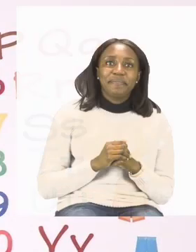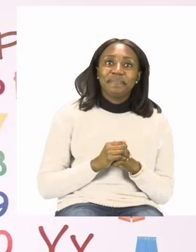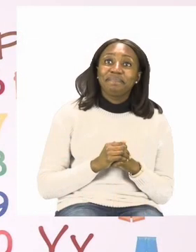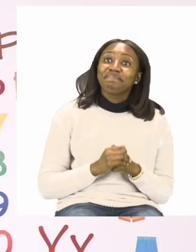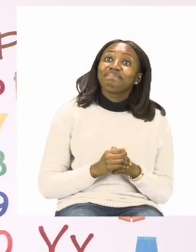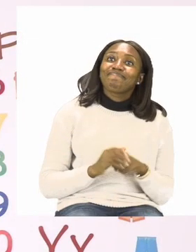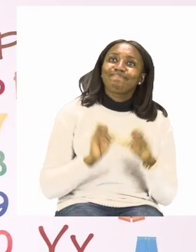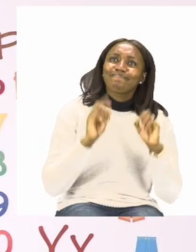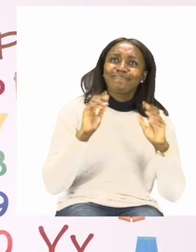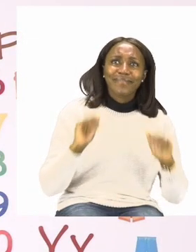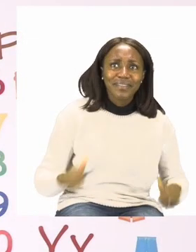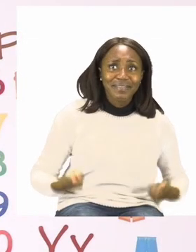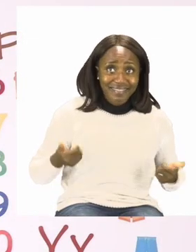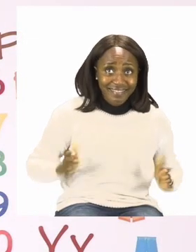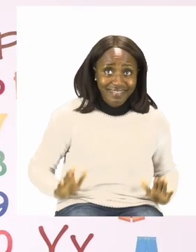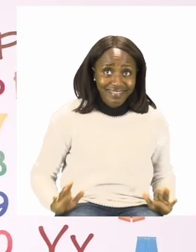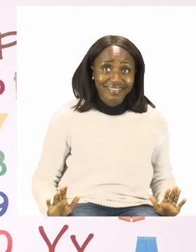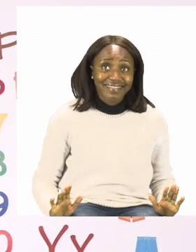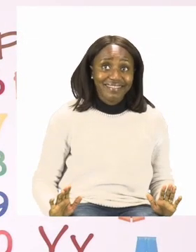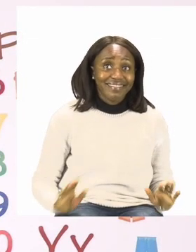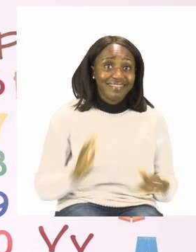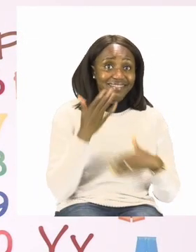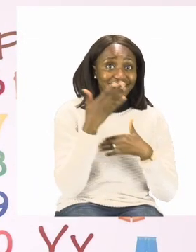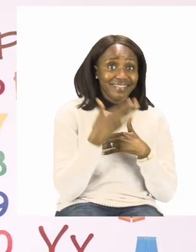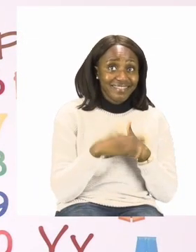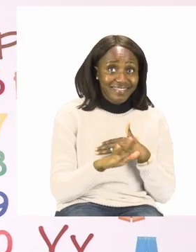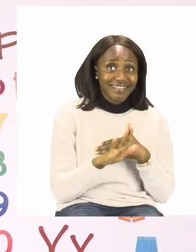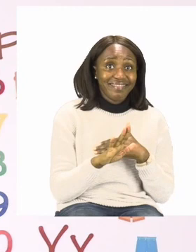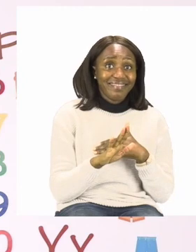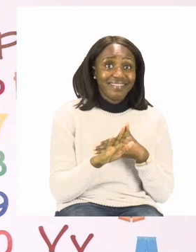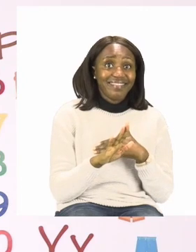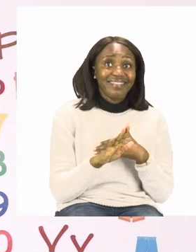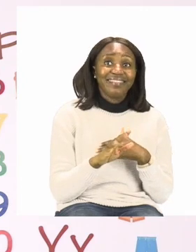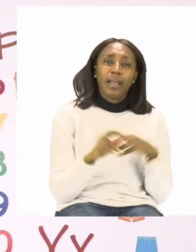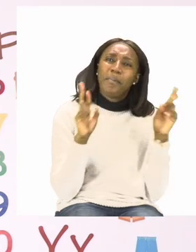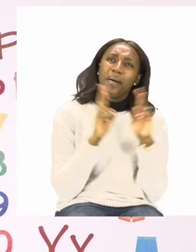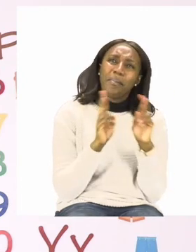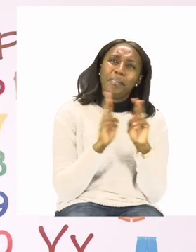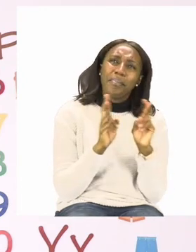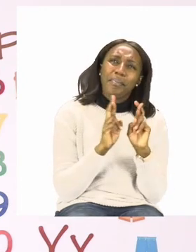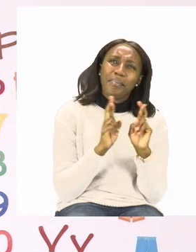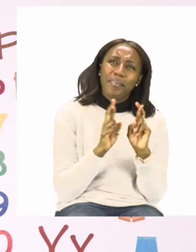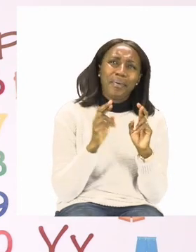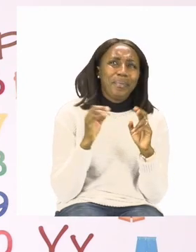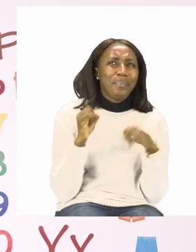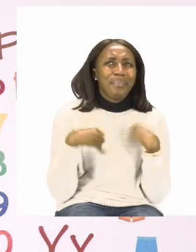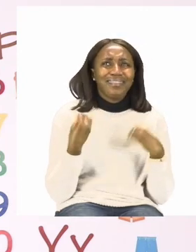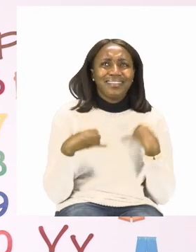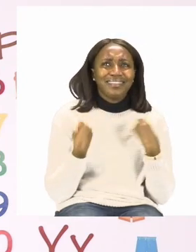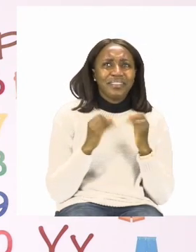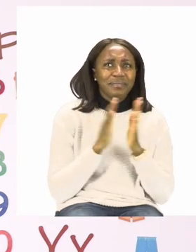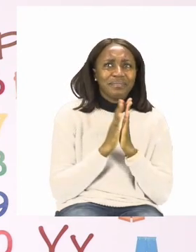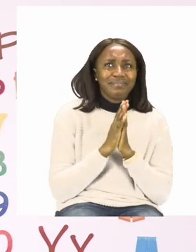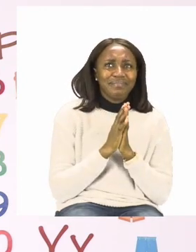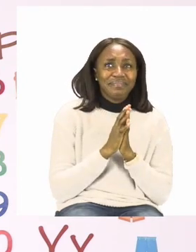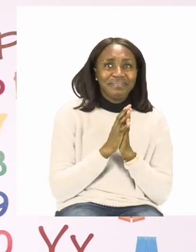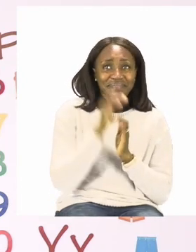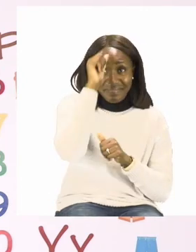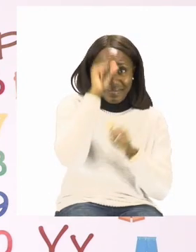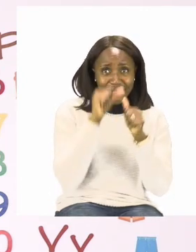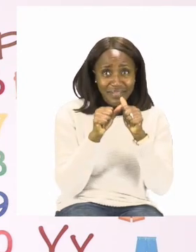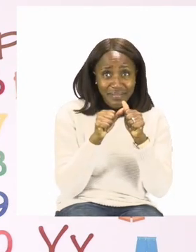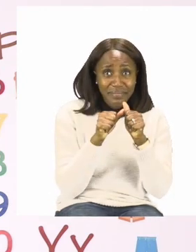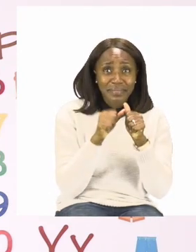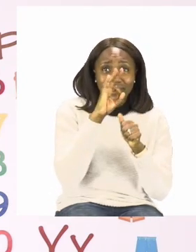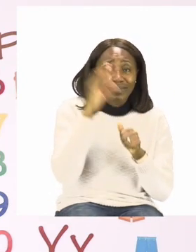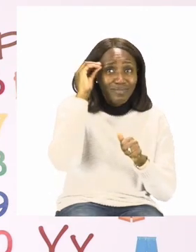Boys and girls, we have now come to the end of our lesson, and I hope you had fun. Remember, if you're not sure